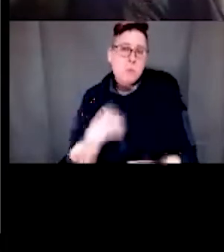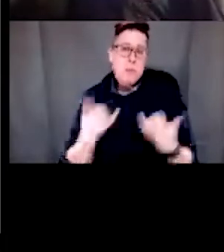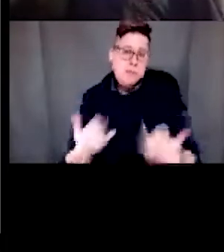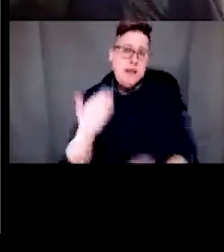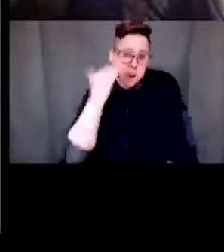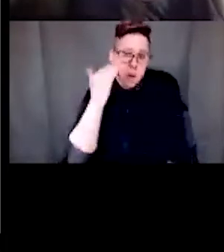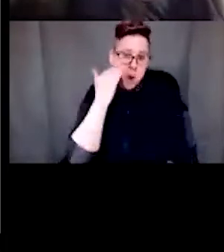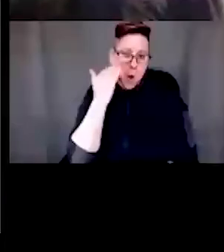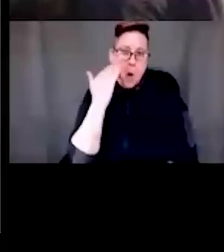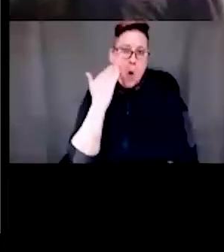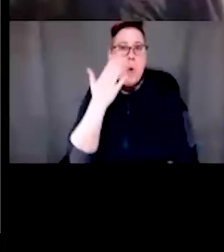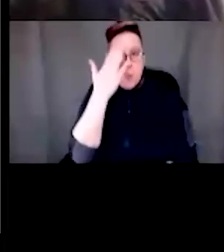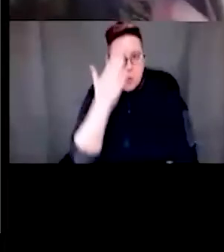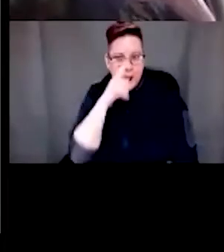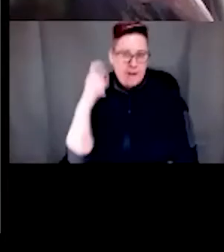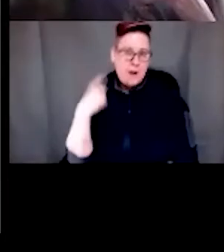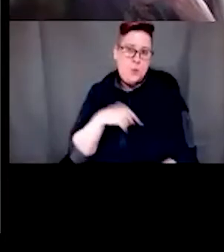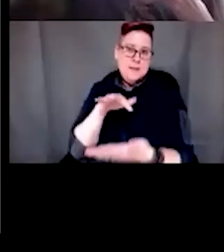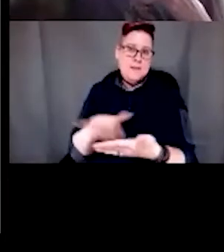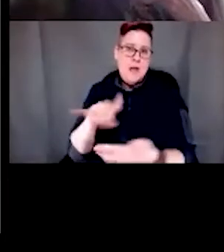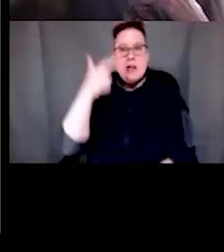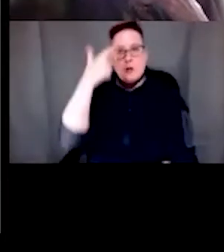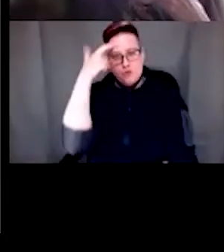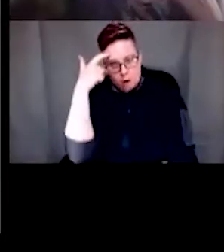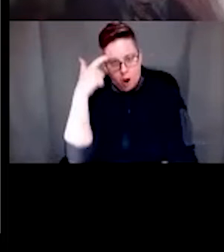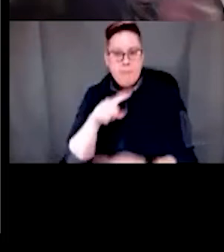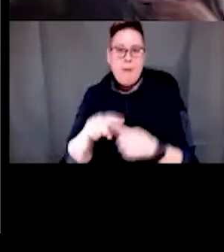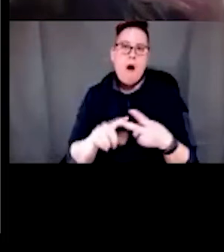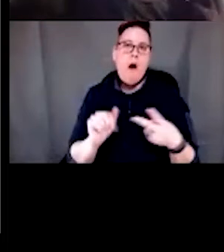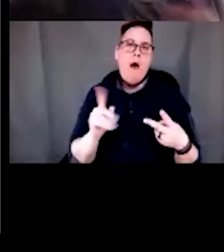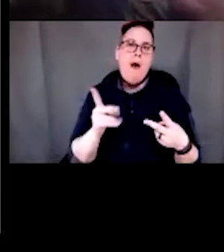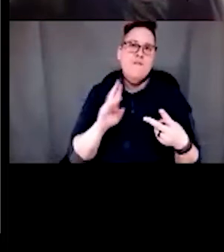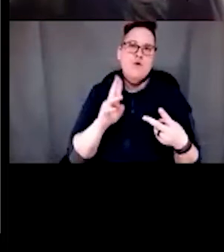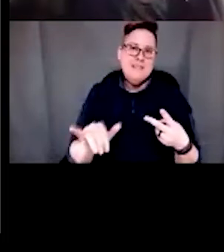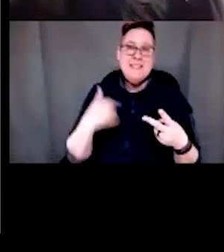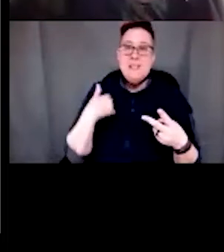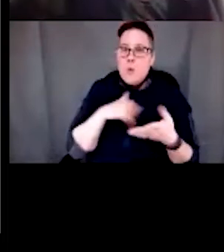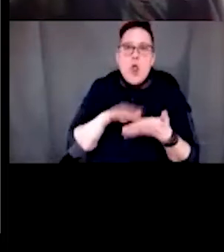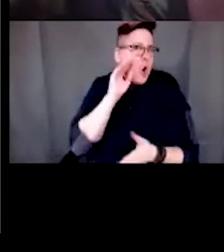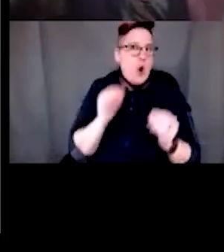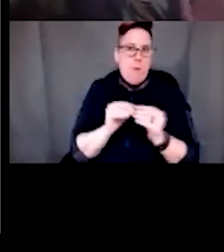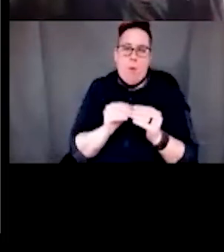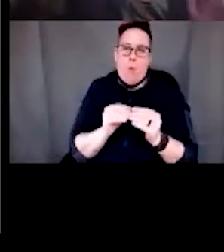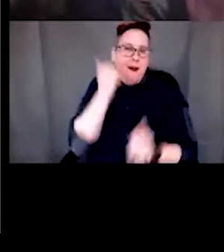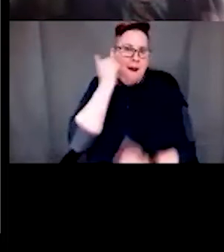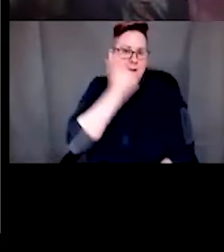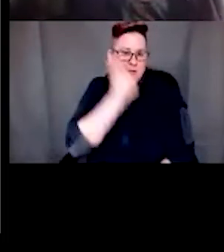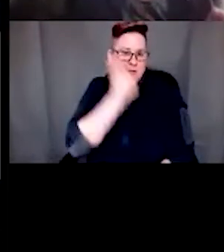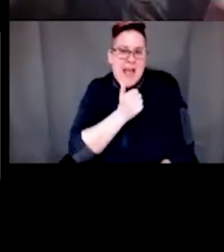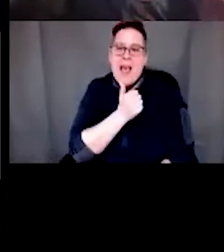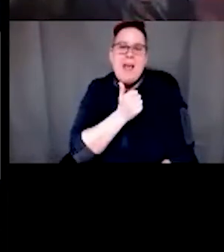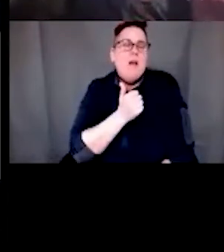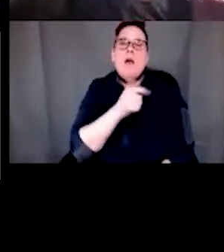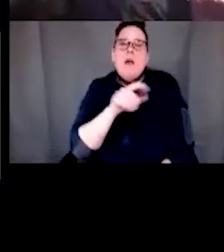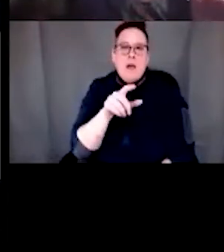a result of the study of trauma and adversity. And we're learning more and more every day. It's about